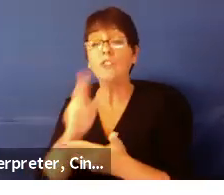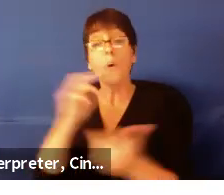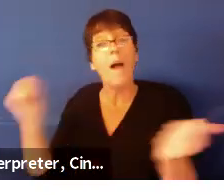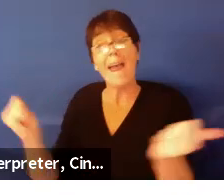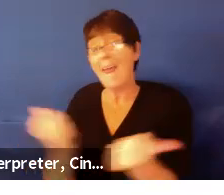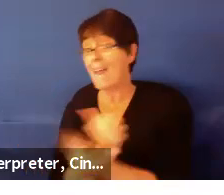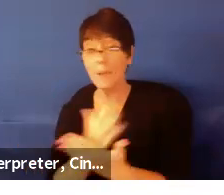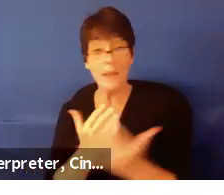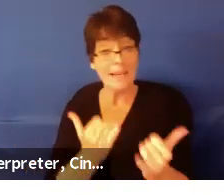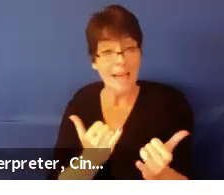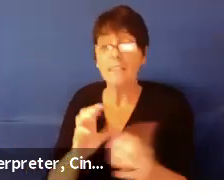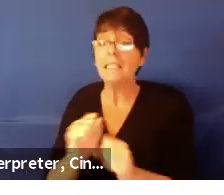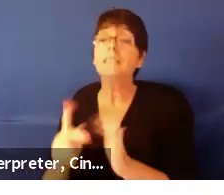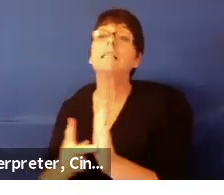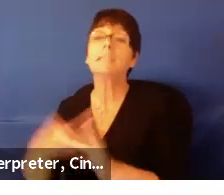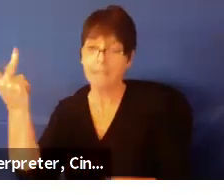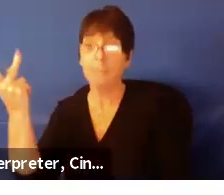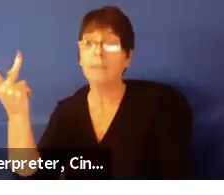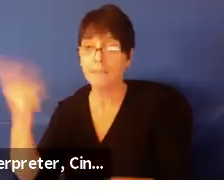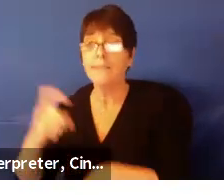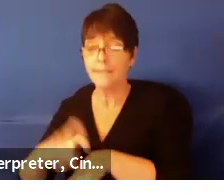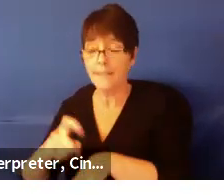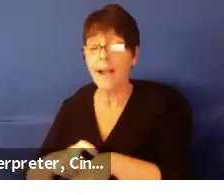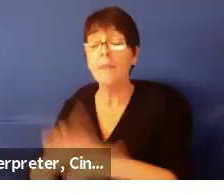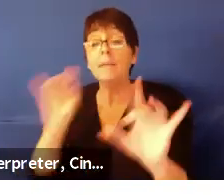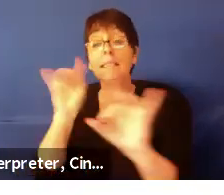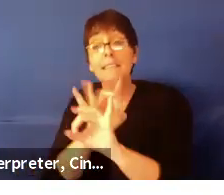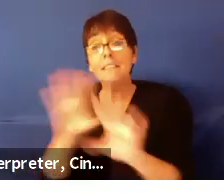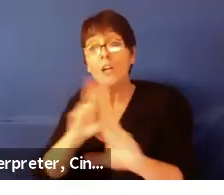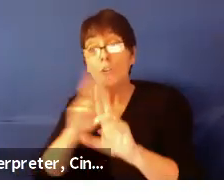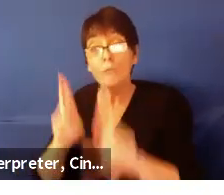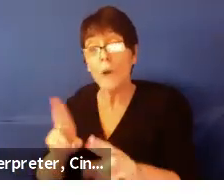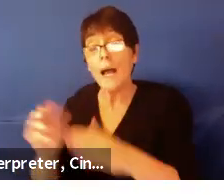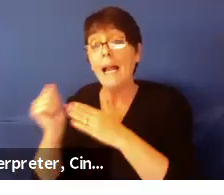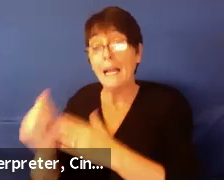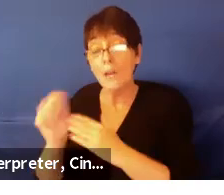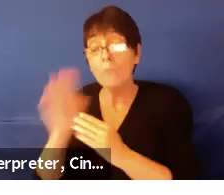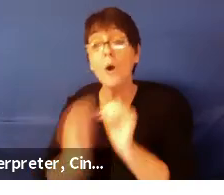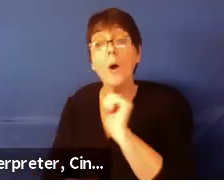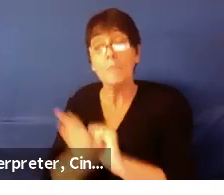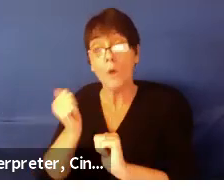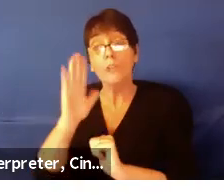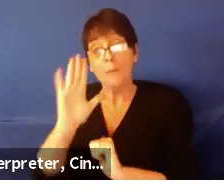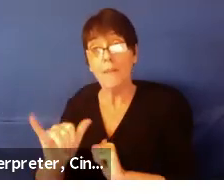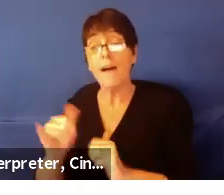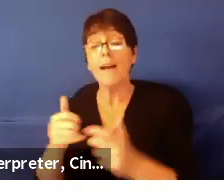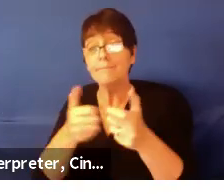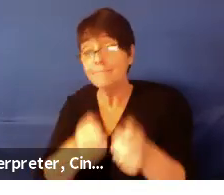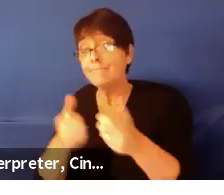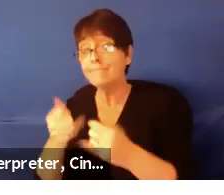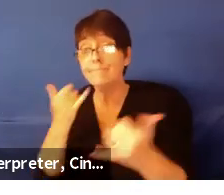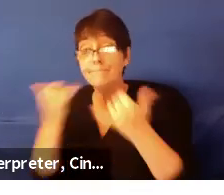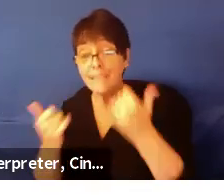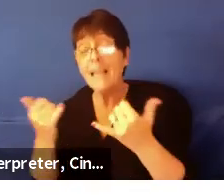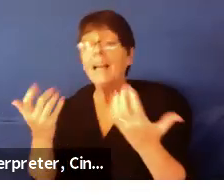takes longer. Disaster response operational leadership will mostly be virtual, which has a learning